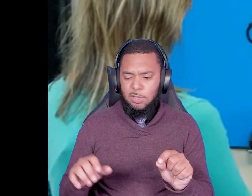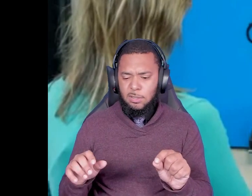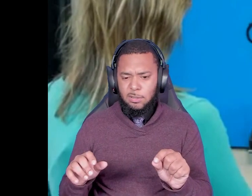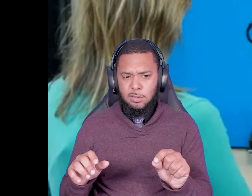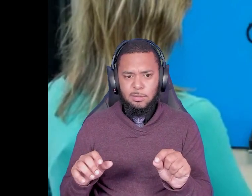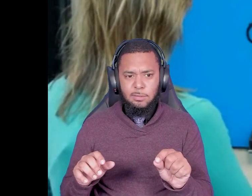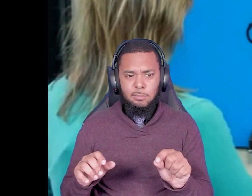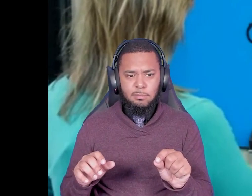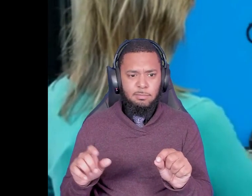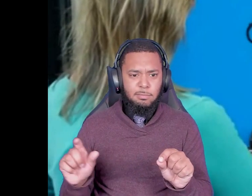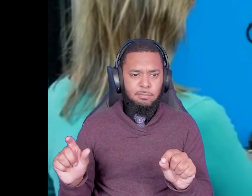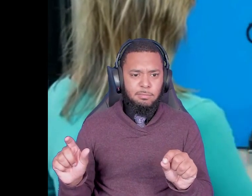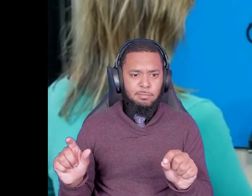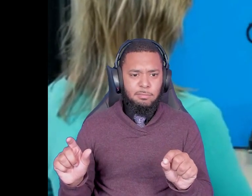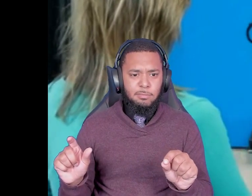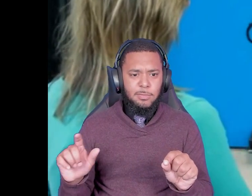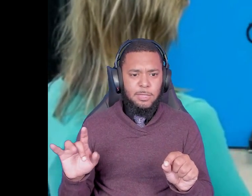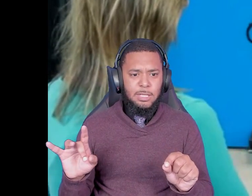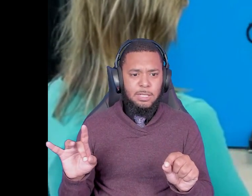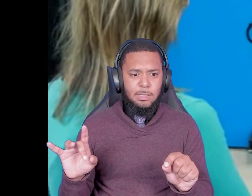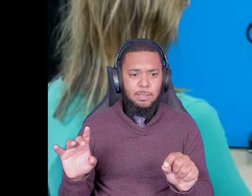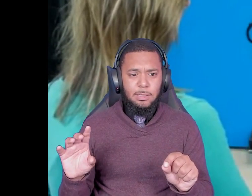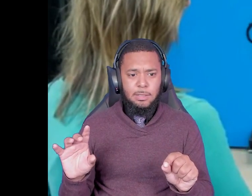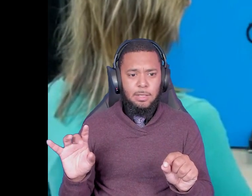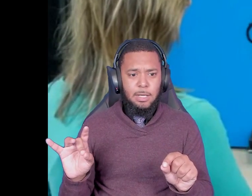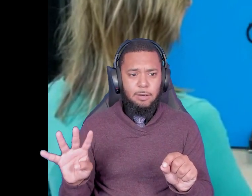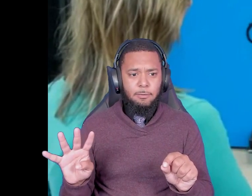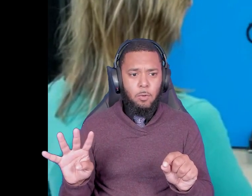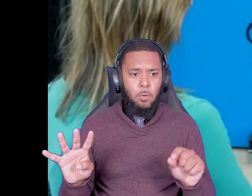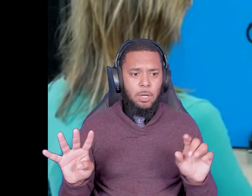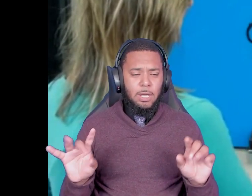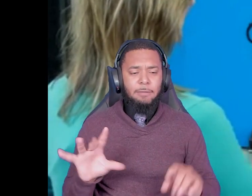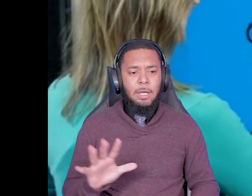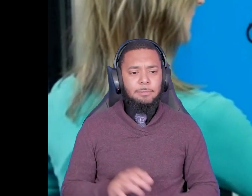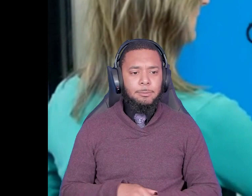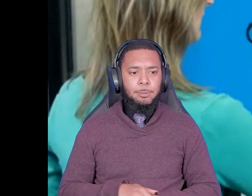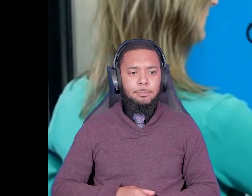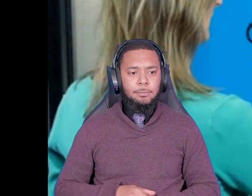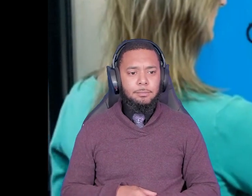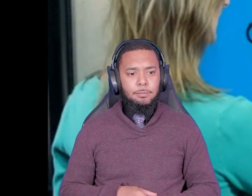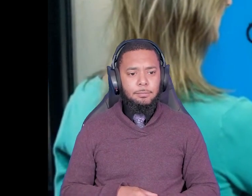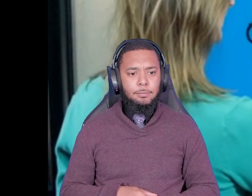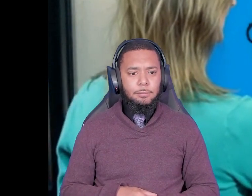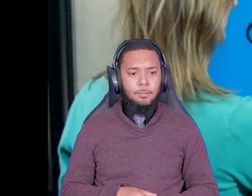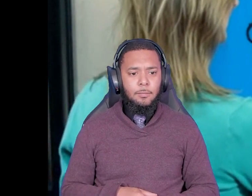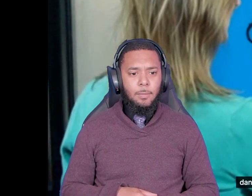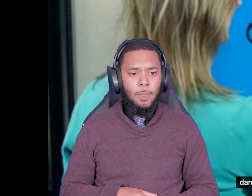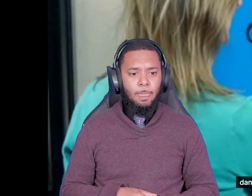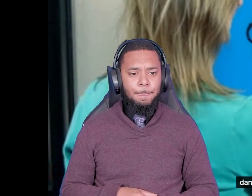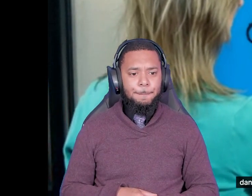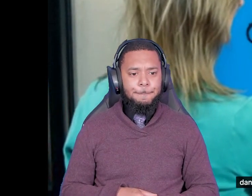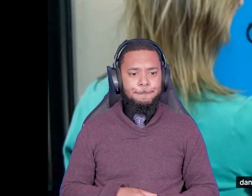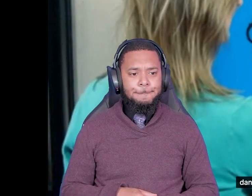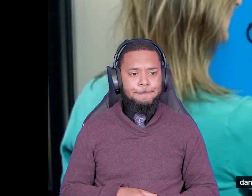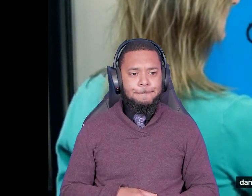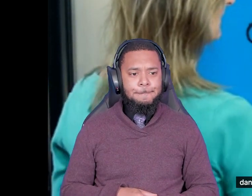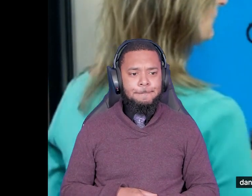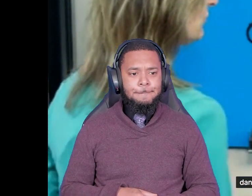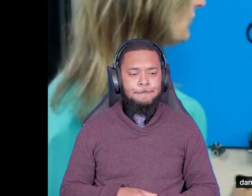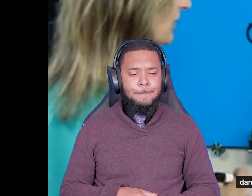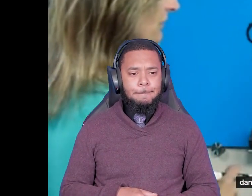4 first, and then I would take 64 plus 1. I see that that's a decimal number